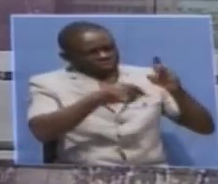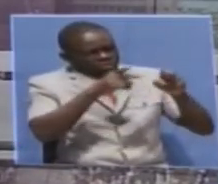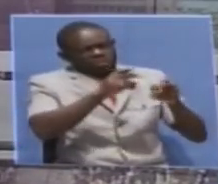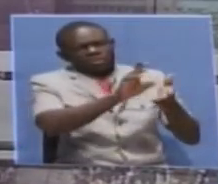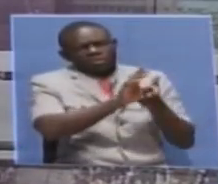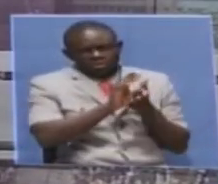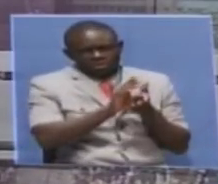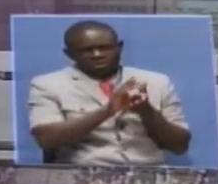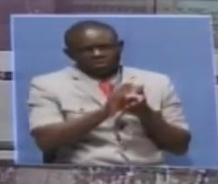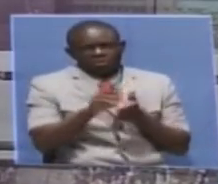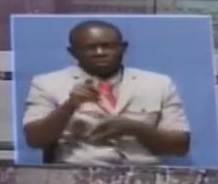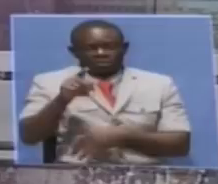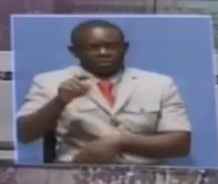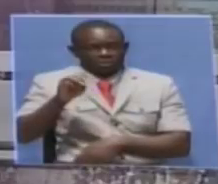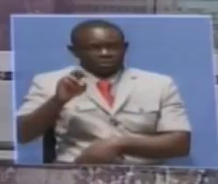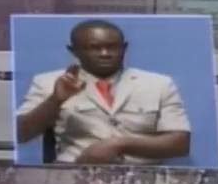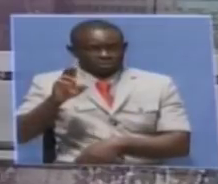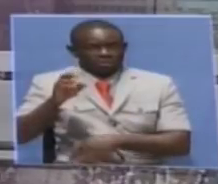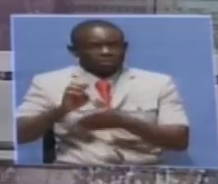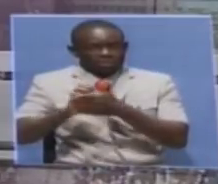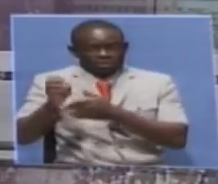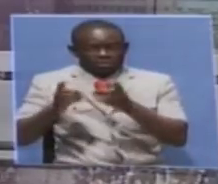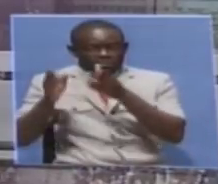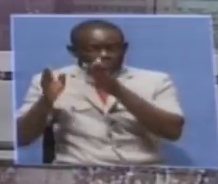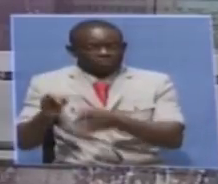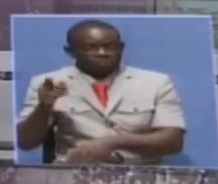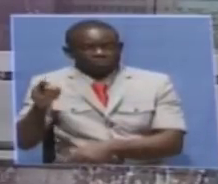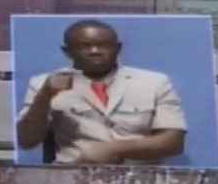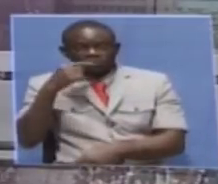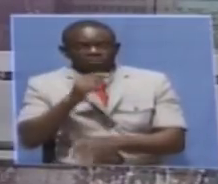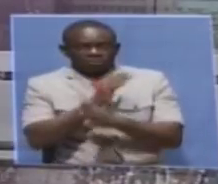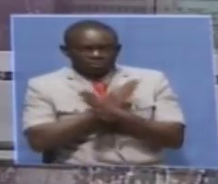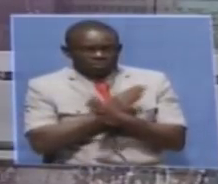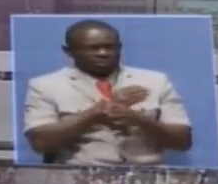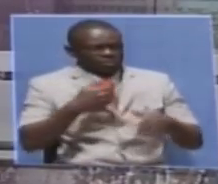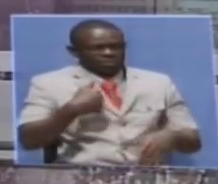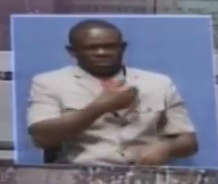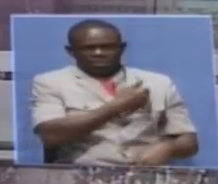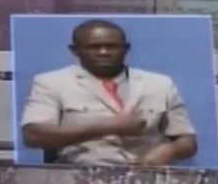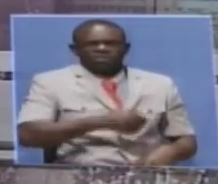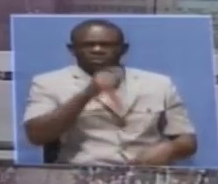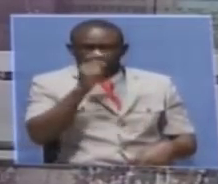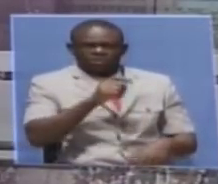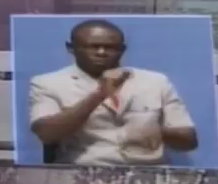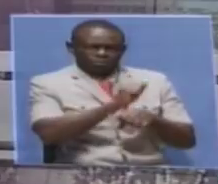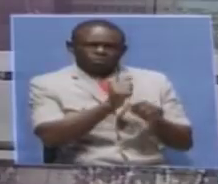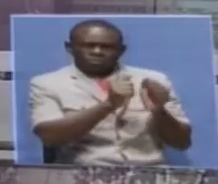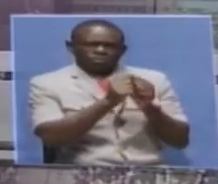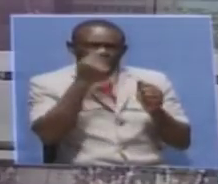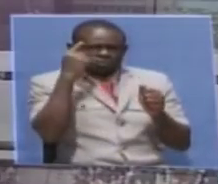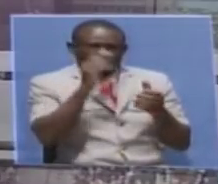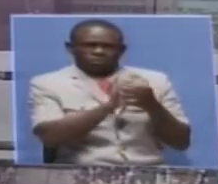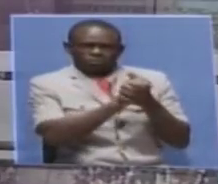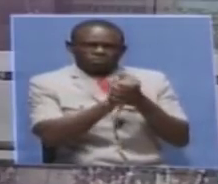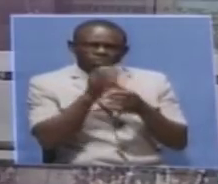debt should be done in the spirit of a shared future and enhanced working cooperation. She says in a statement to ZNBC